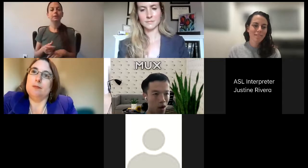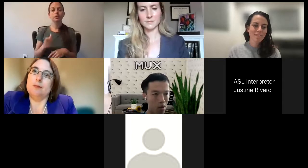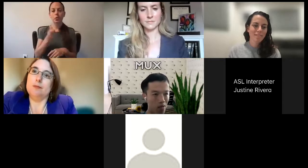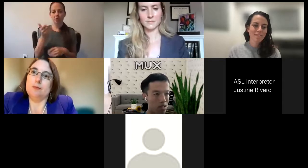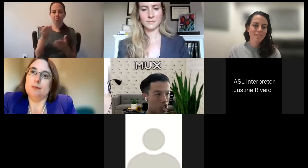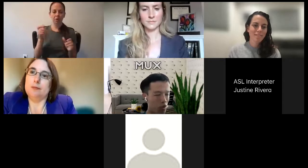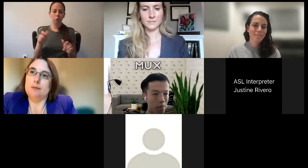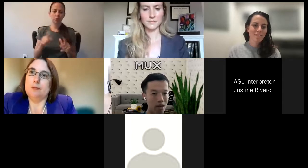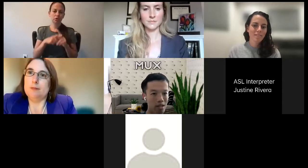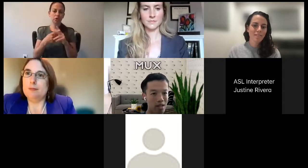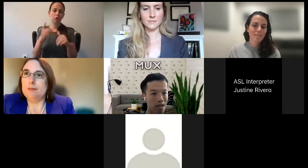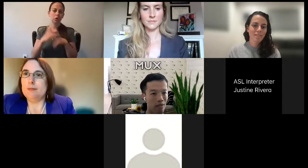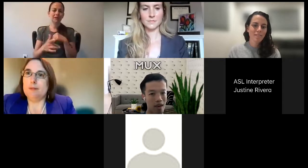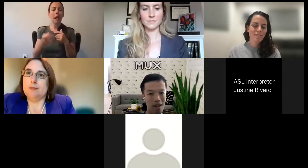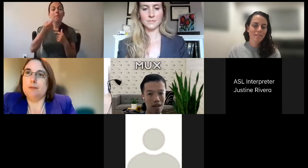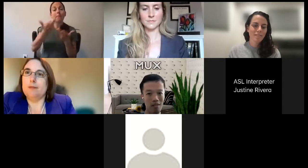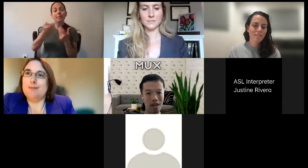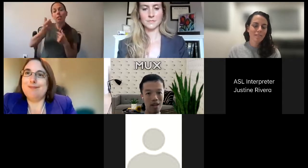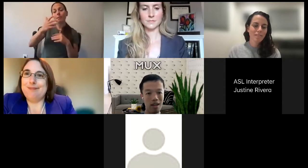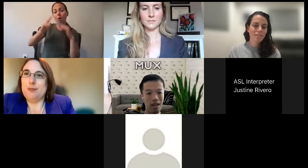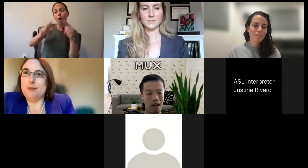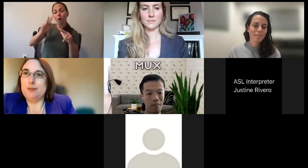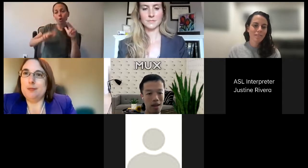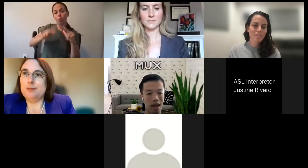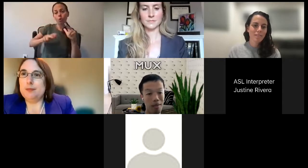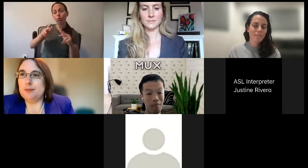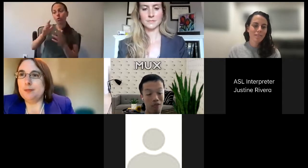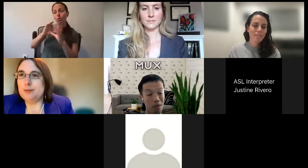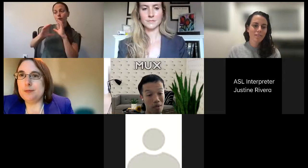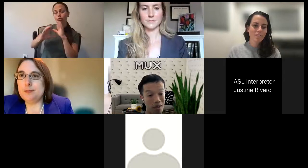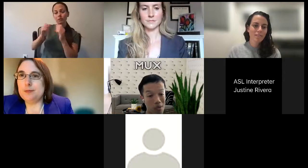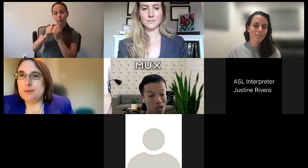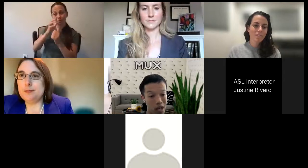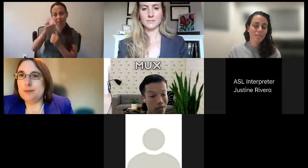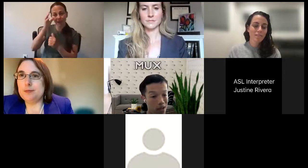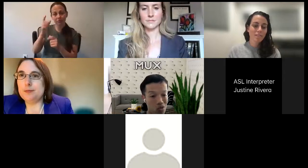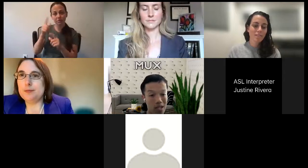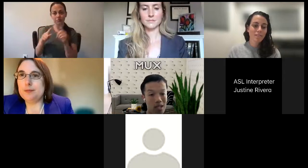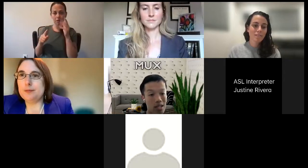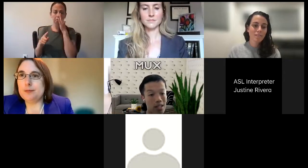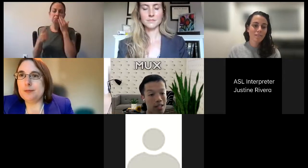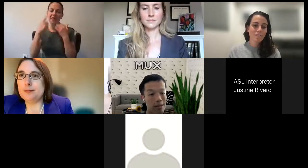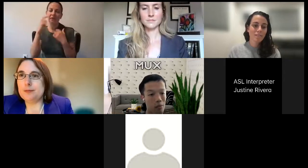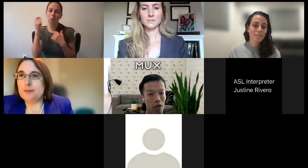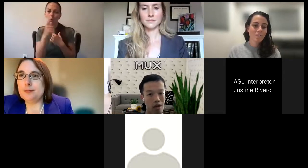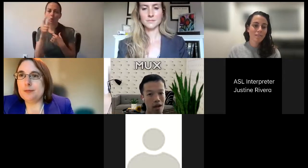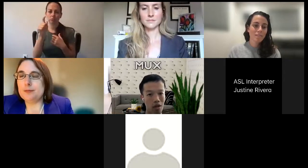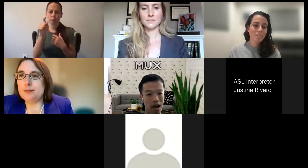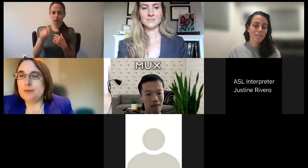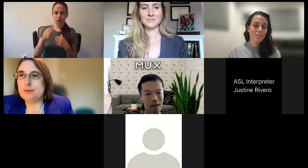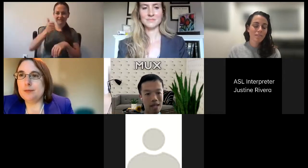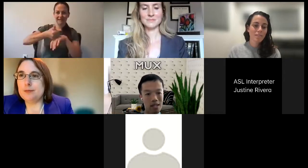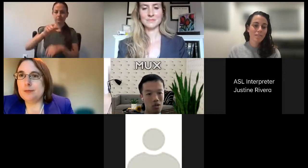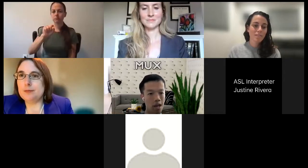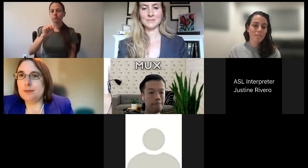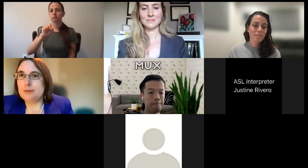can sometimes be an awkward conversation with your parents if they haven't done it already. But I firmly believe everyone should have a trust, whether or